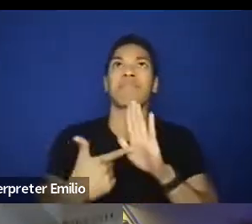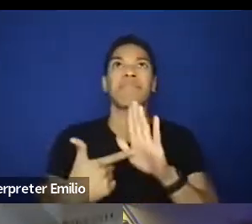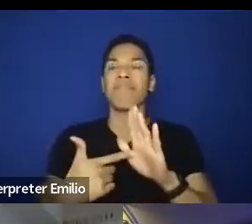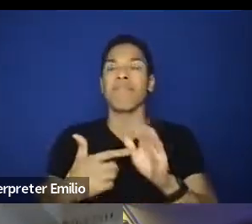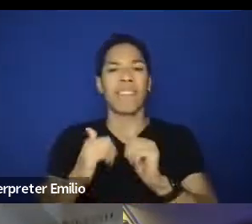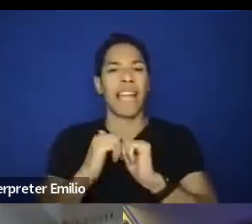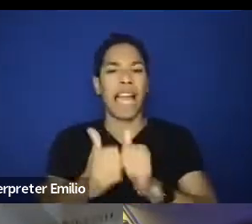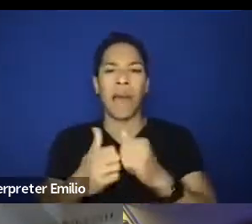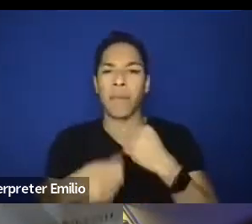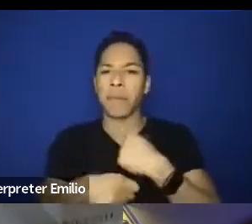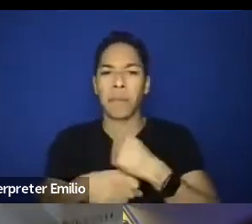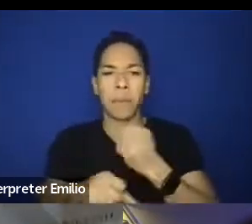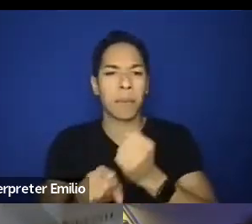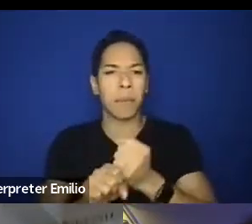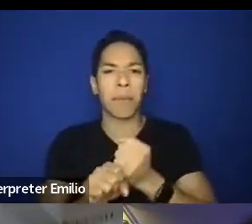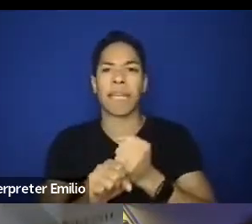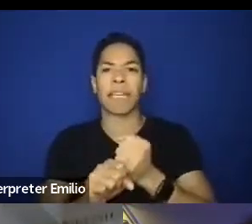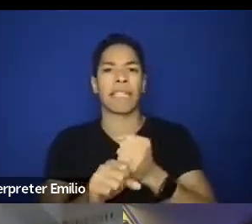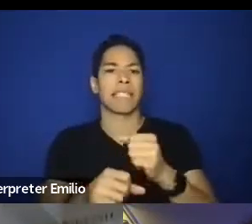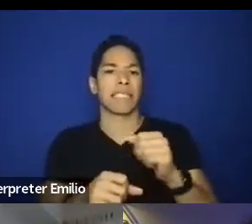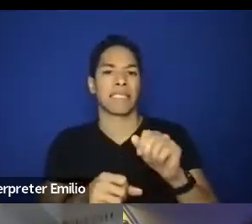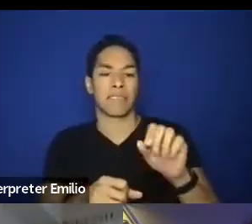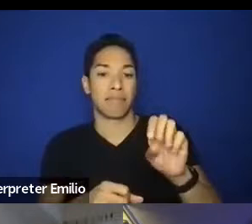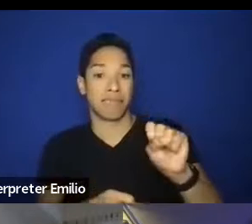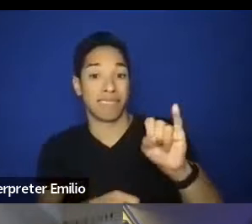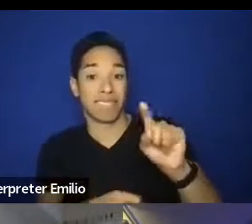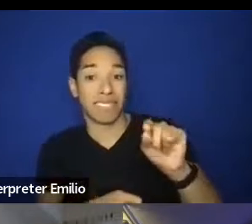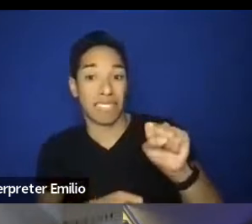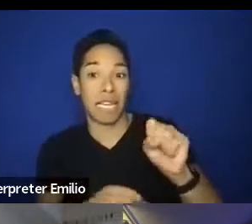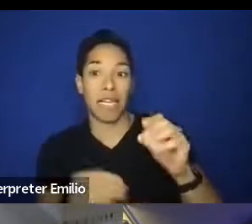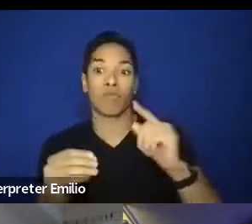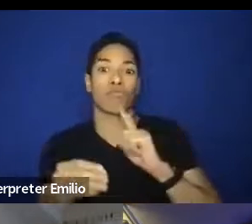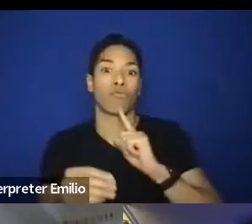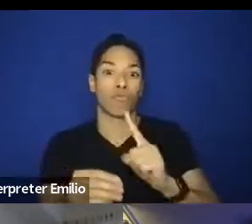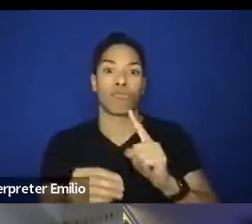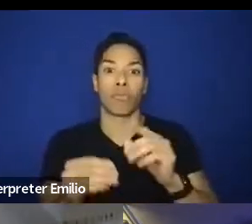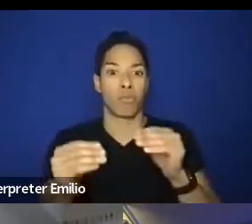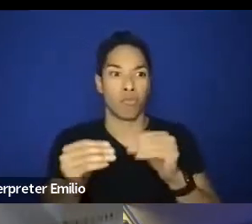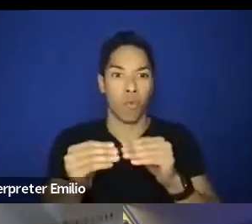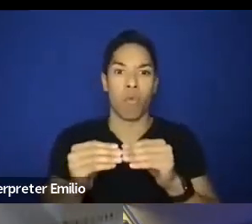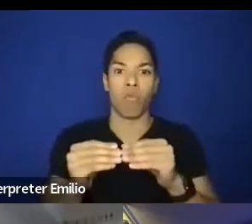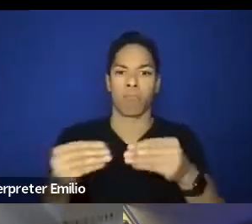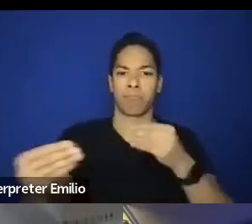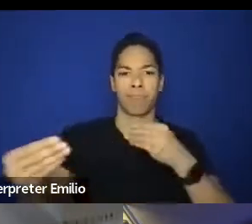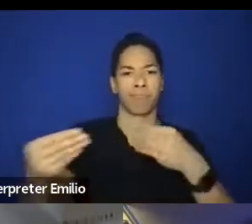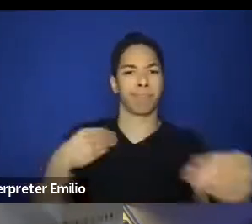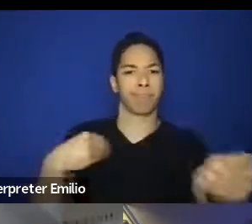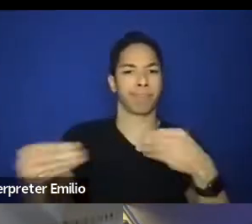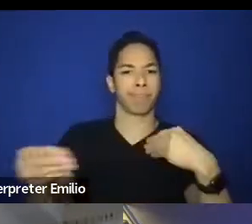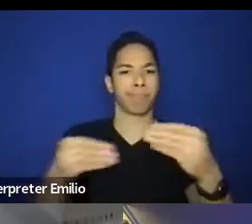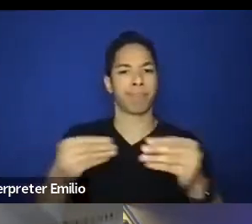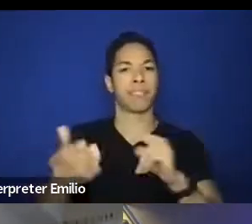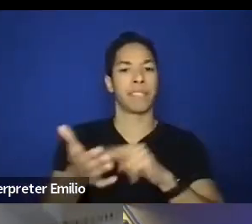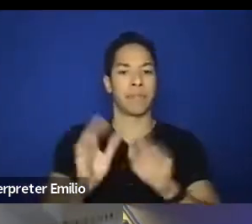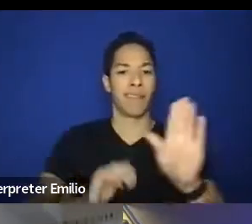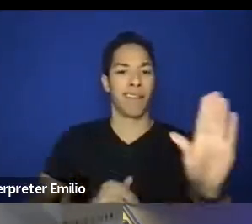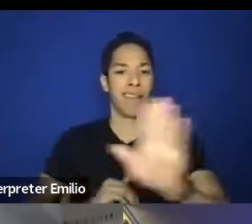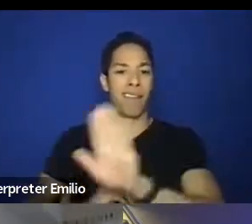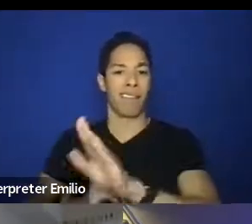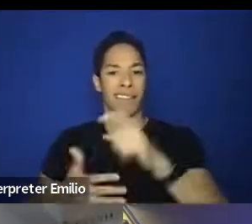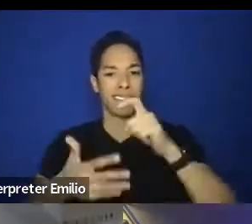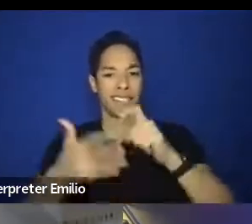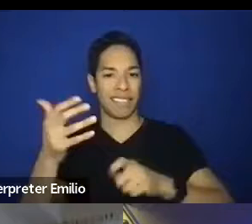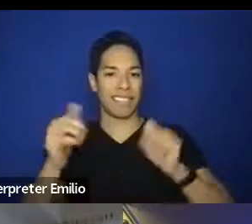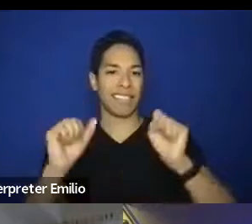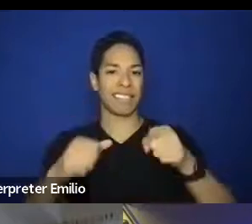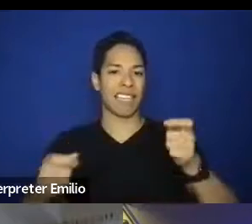sites truly malleable, so people can adapt them to their needs. Can I jump off in